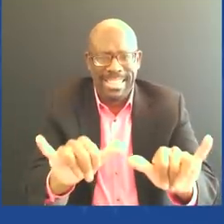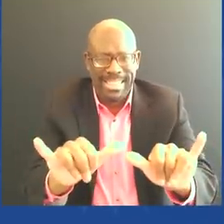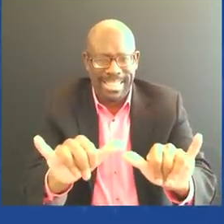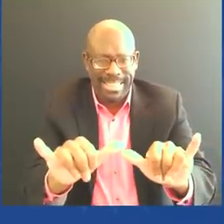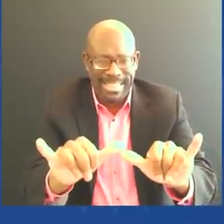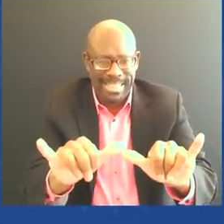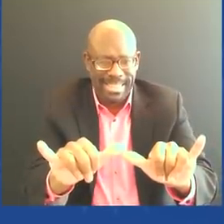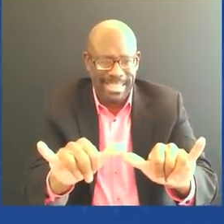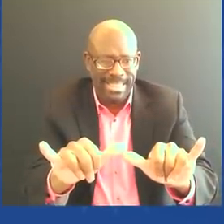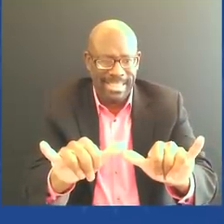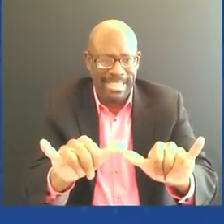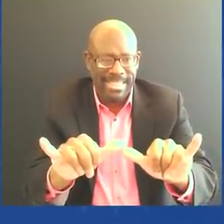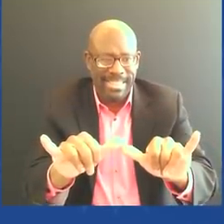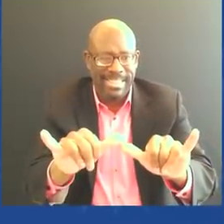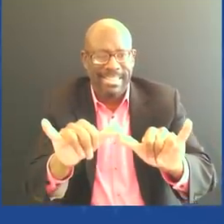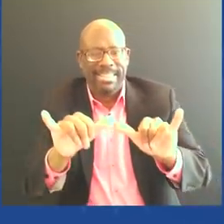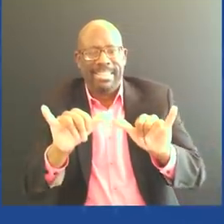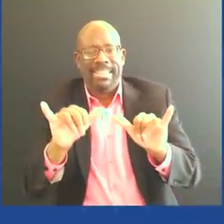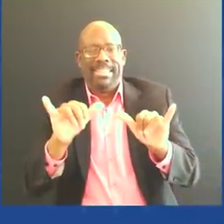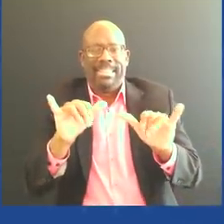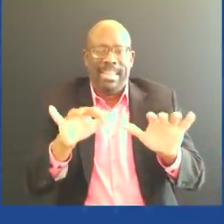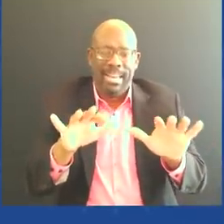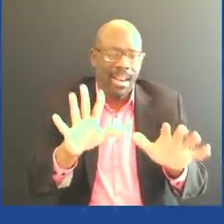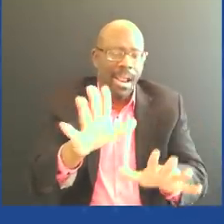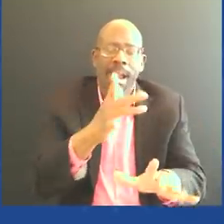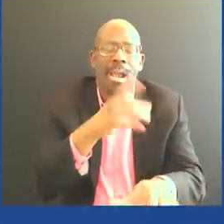Just kidding. There's some Marines over there that are still standing.